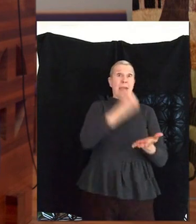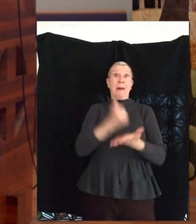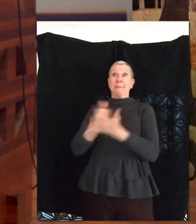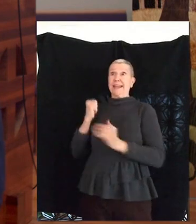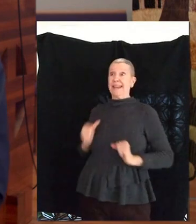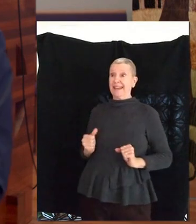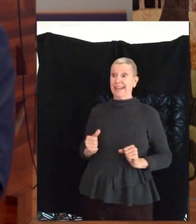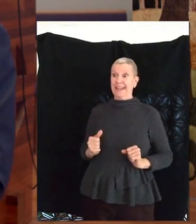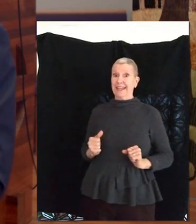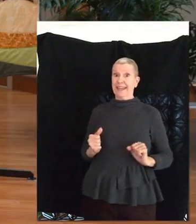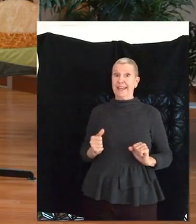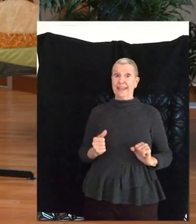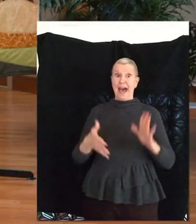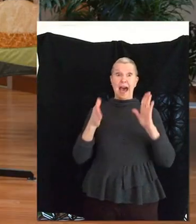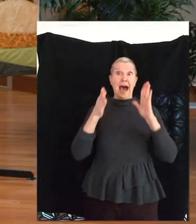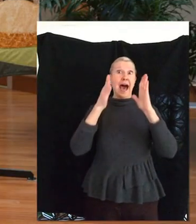Amen, amen, amen.